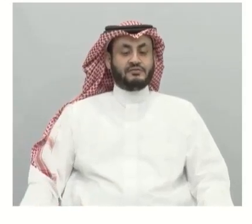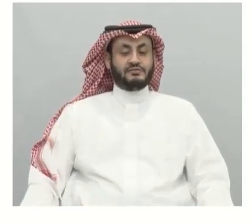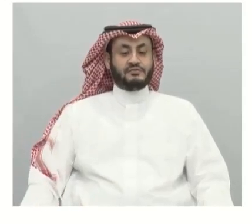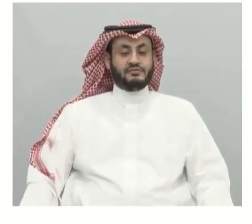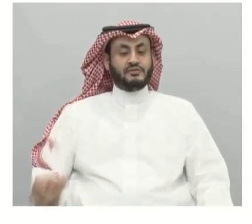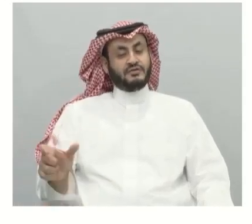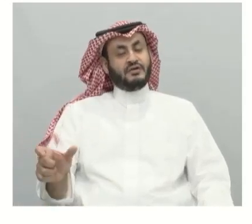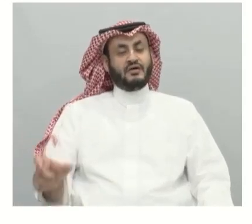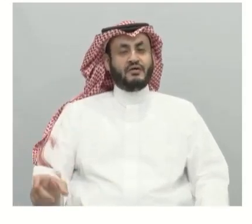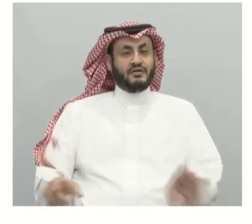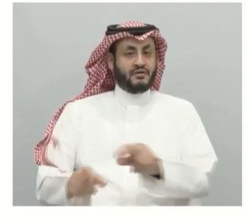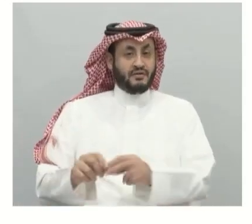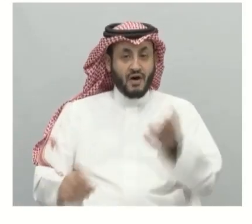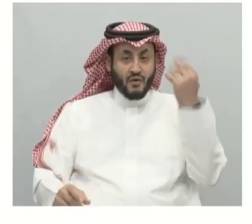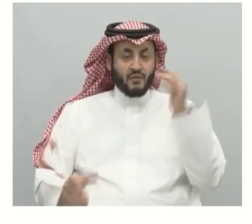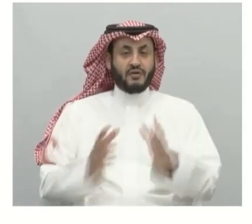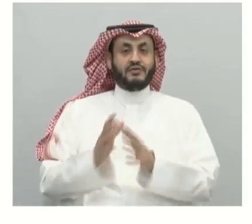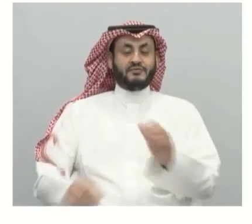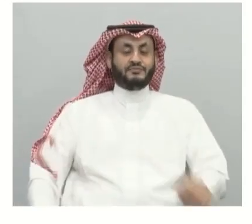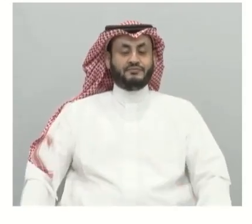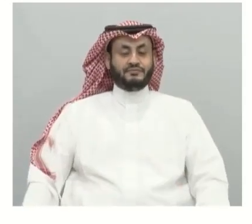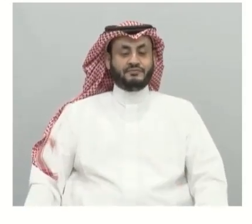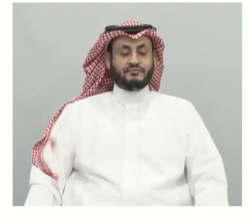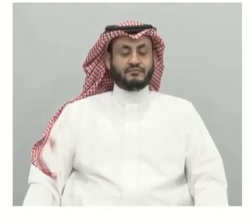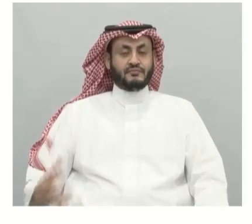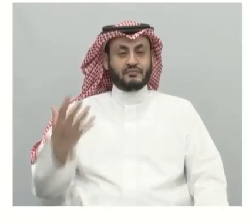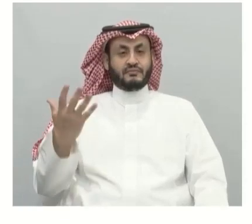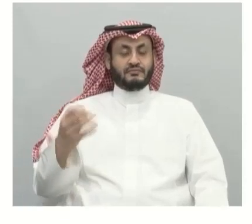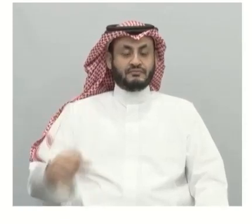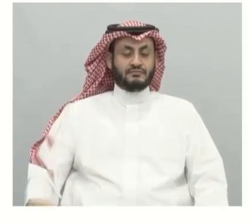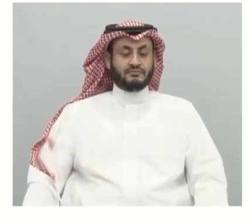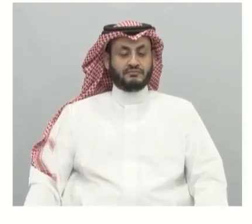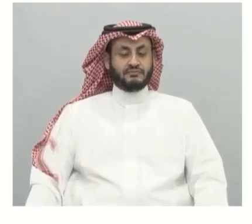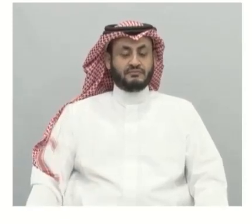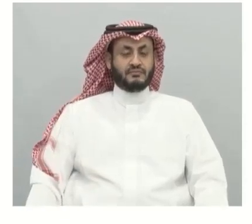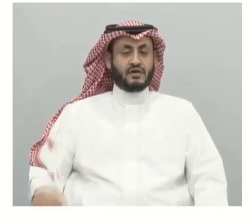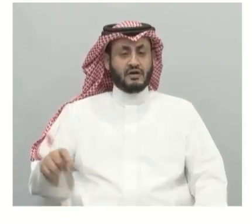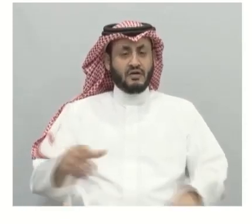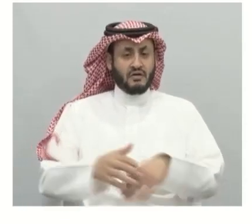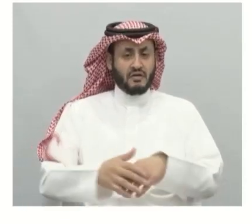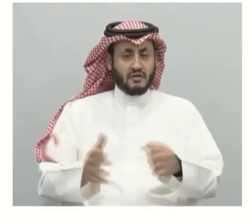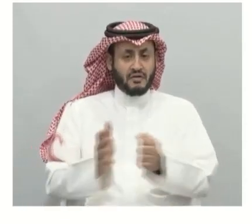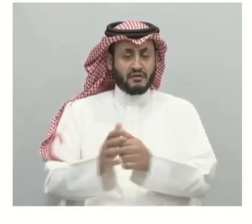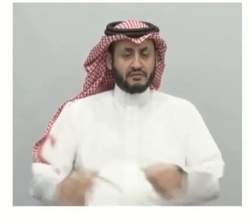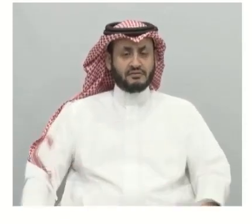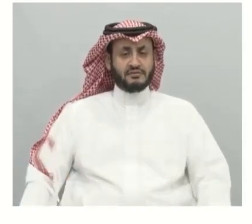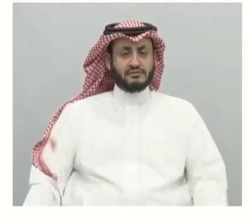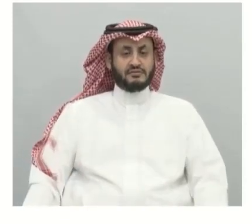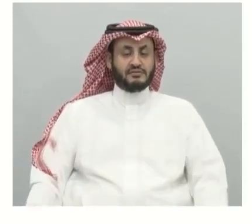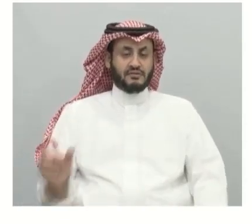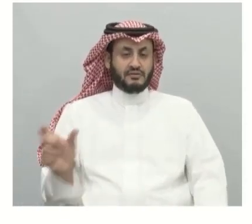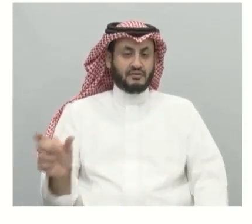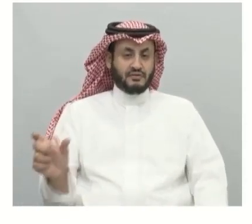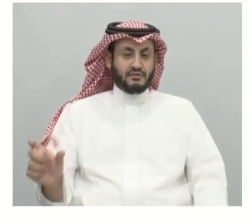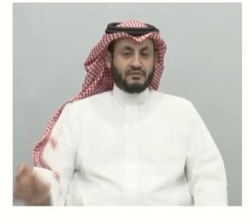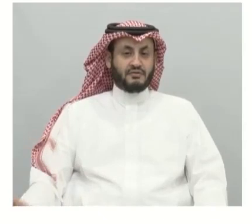Australia, okay? Good job. Number five, I'm from Brazil. My nationality is,